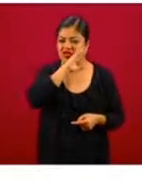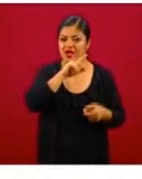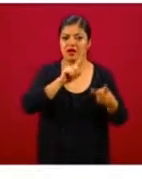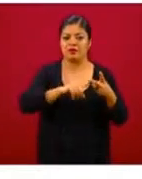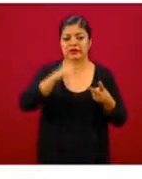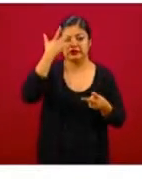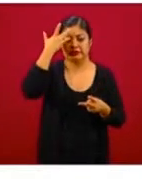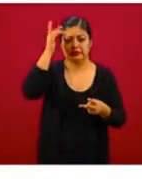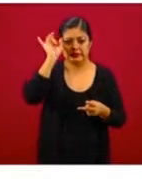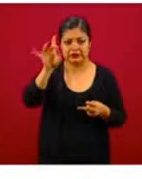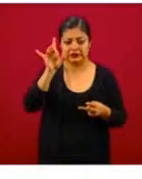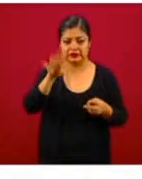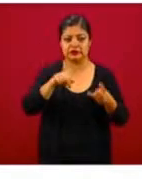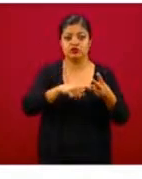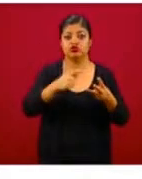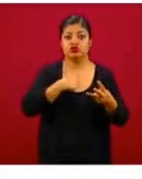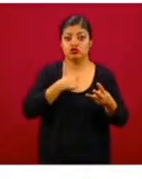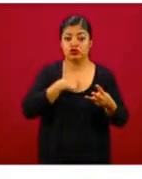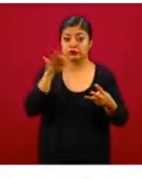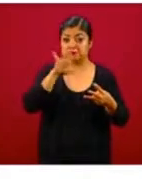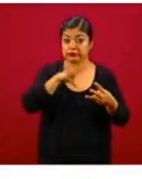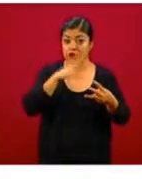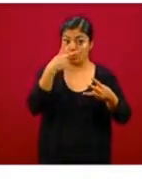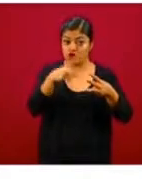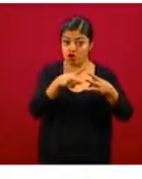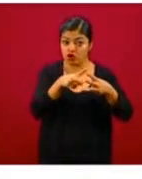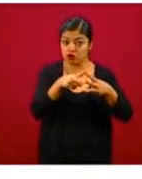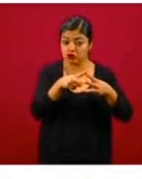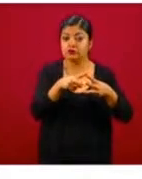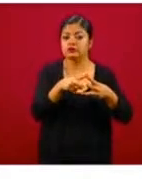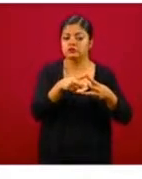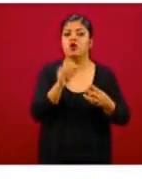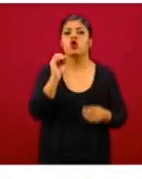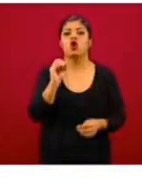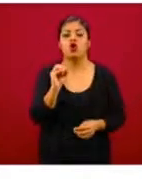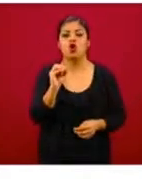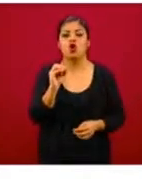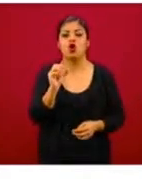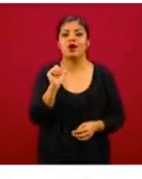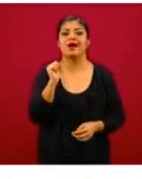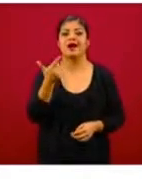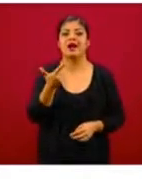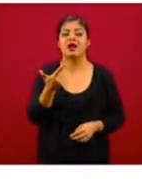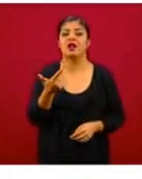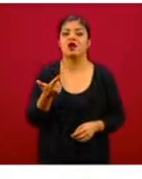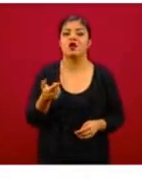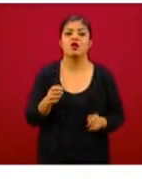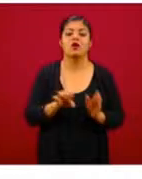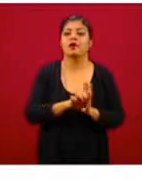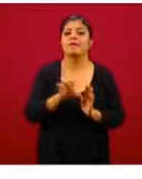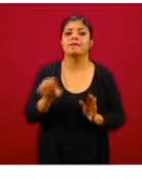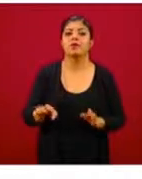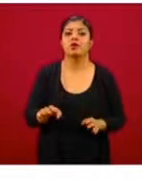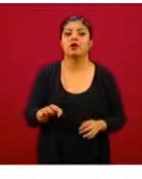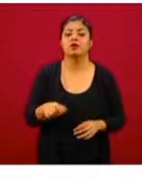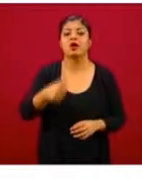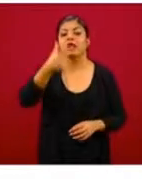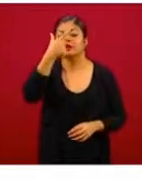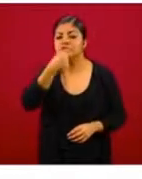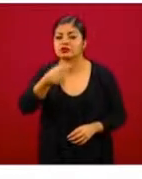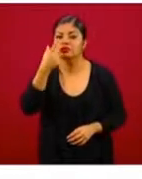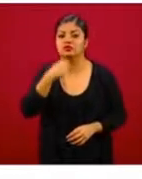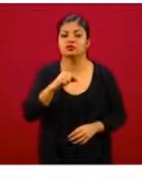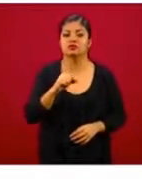COVID. So cough and fever and other